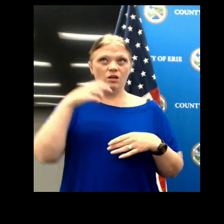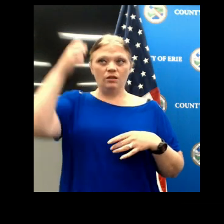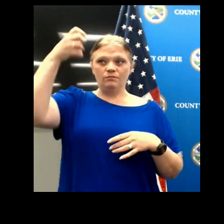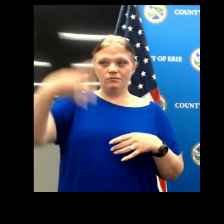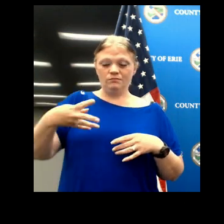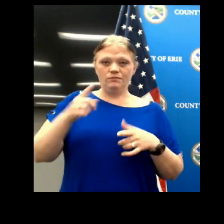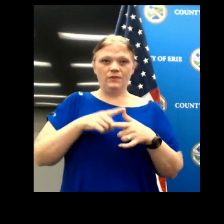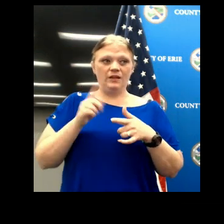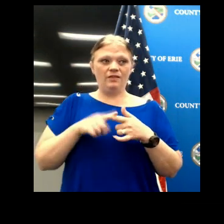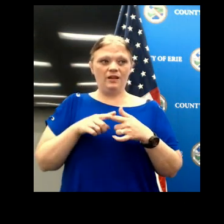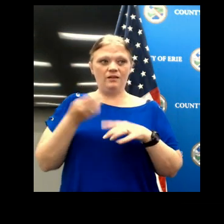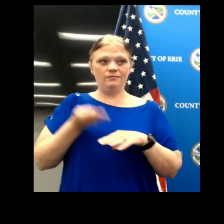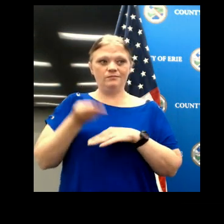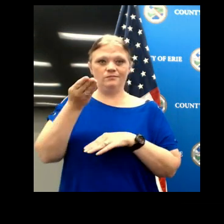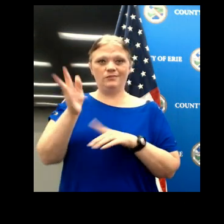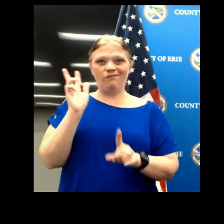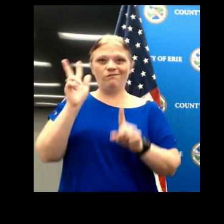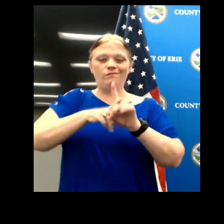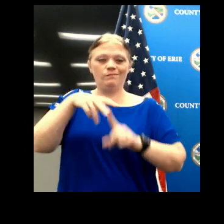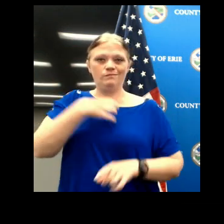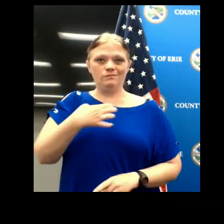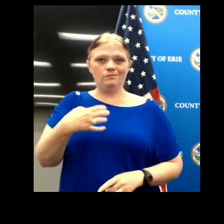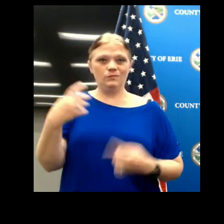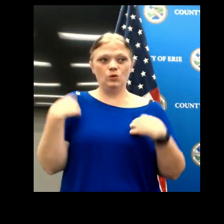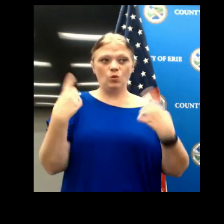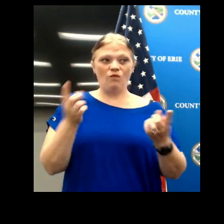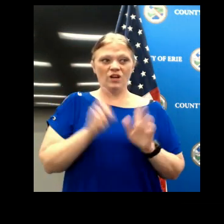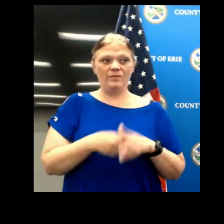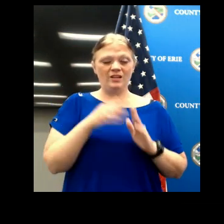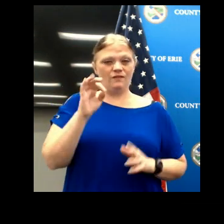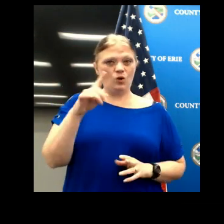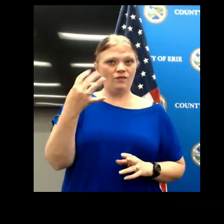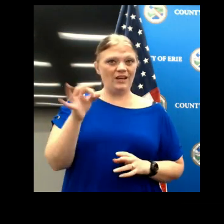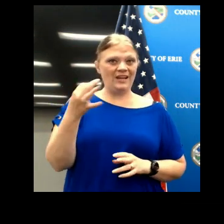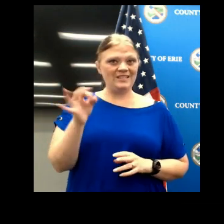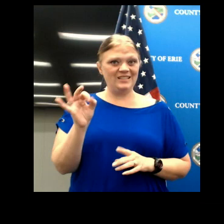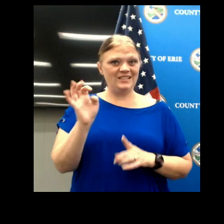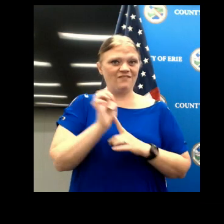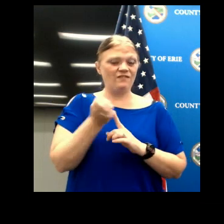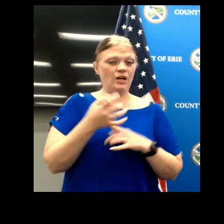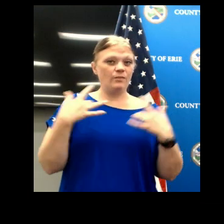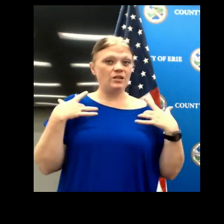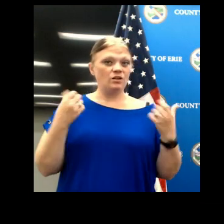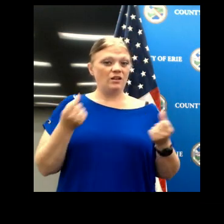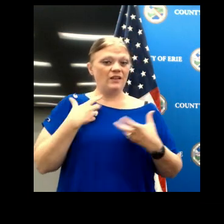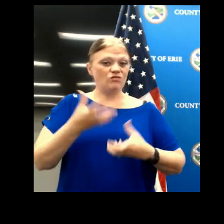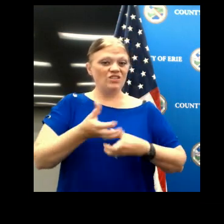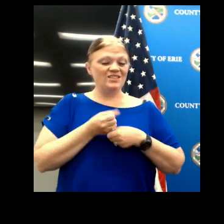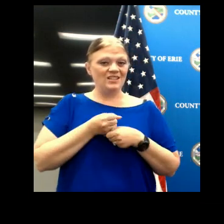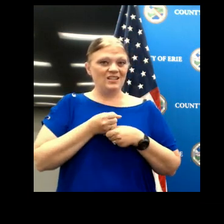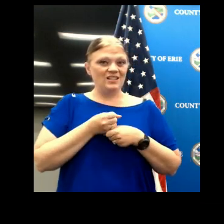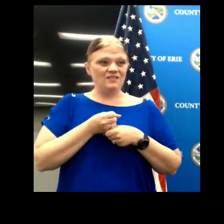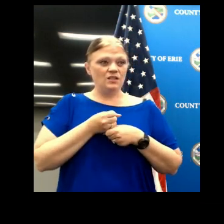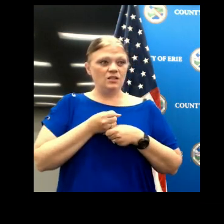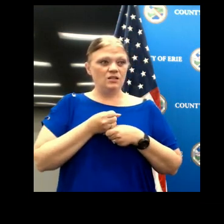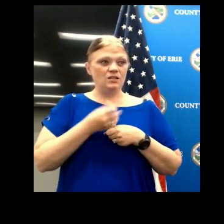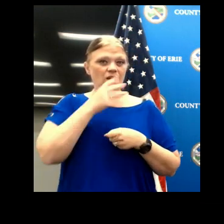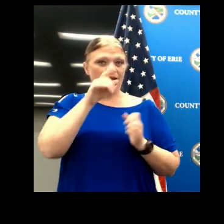a complaint. So far, since the beginning of COVID-19, environmental health has received and